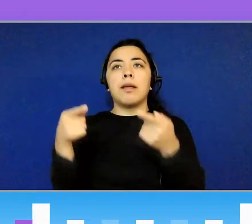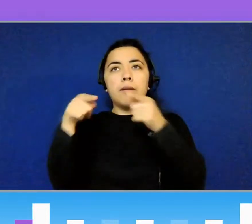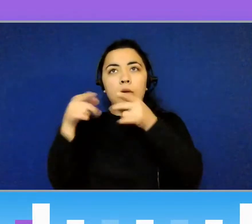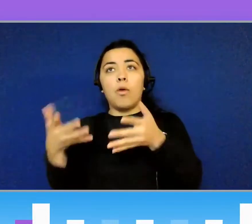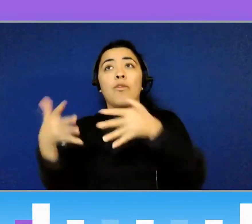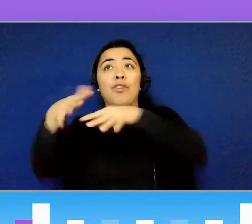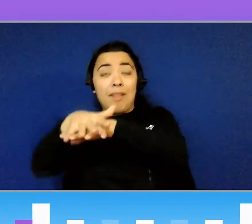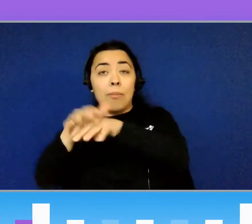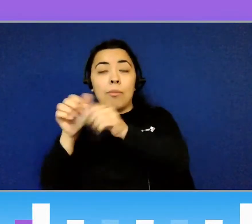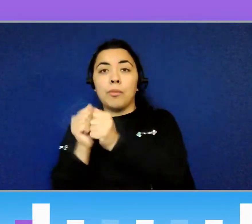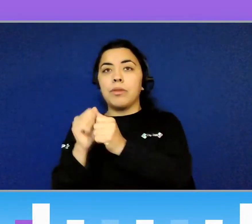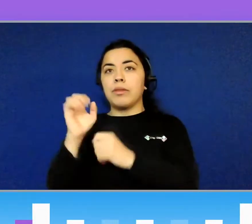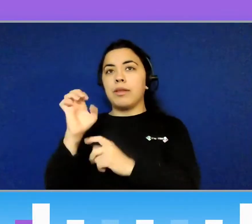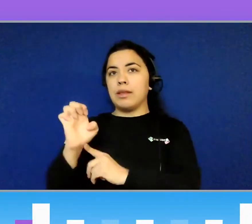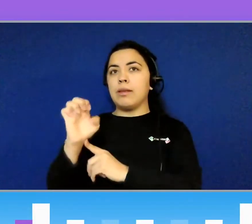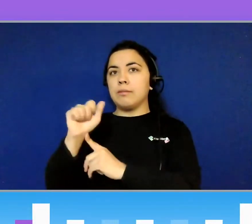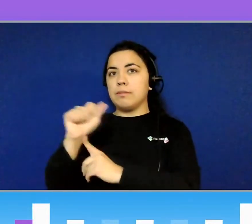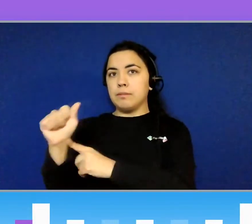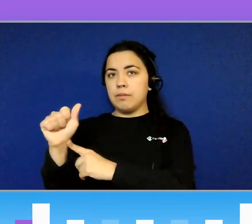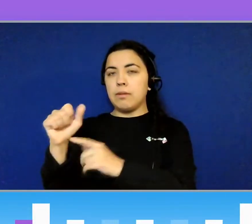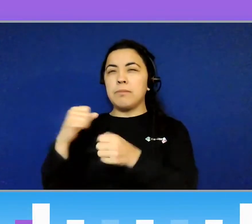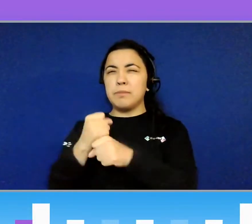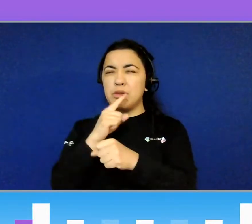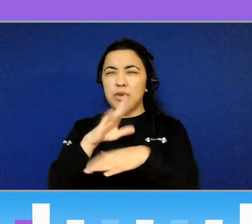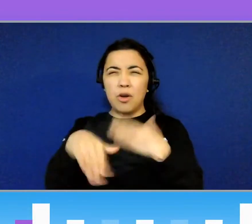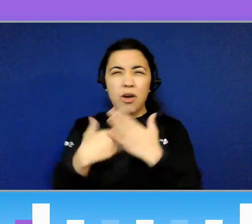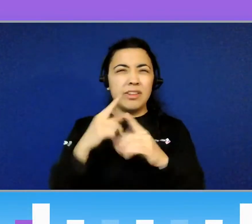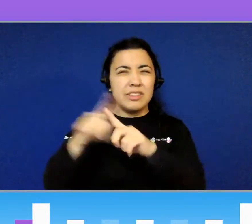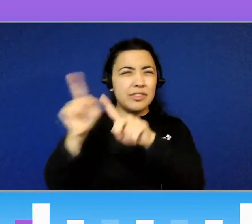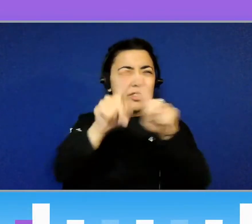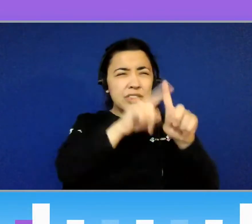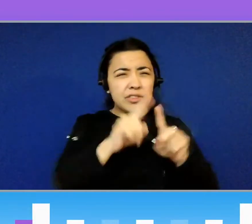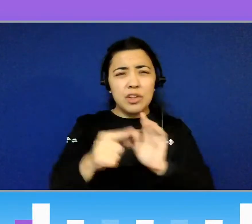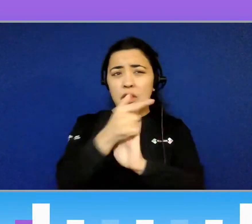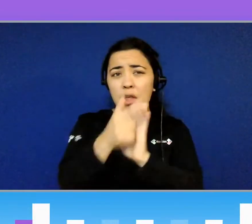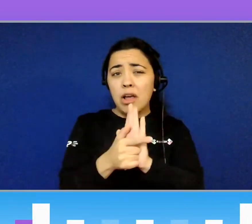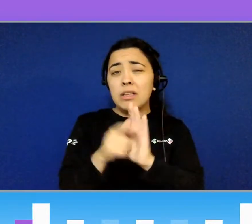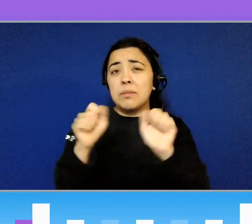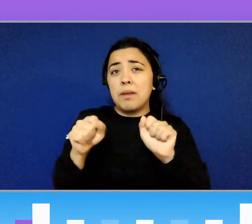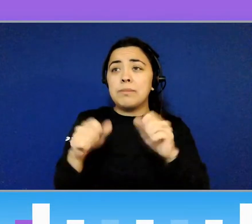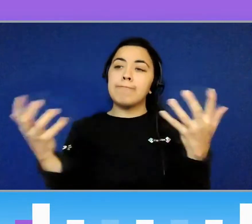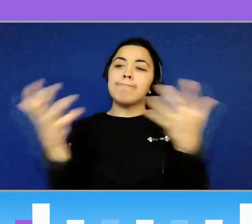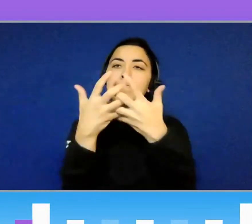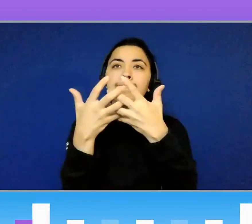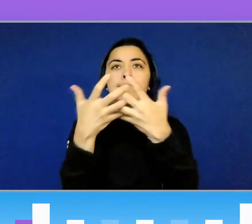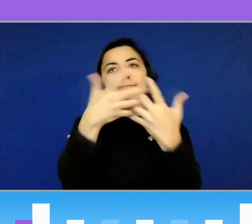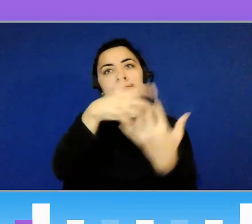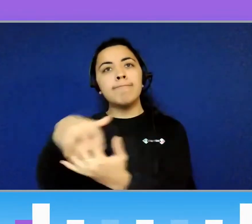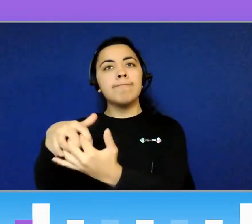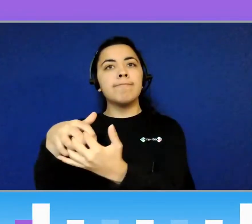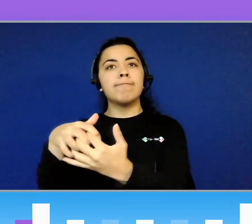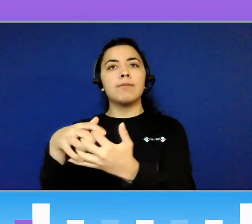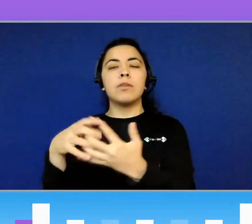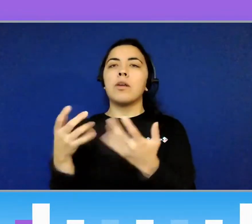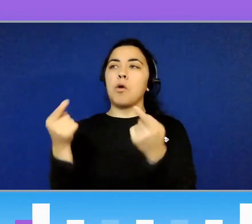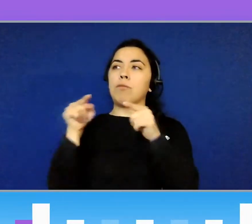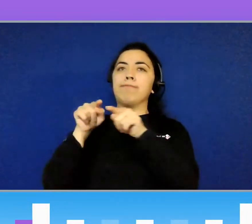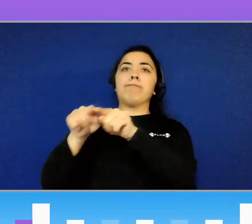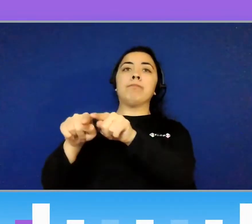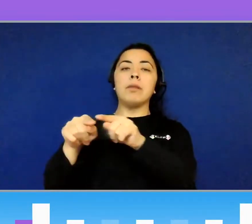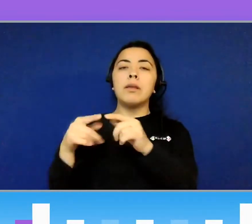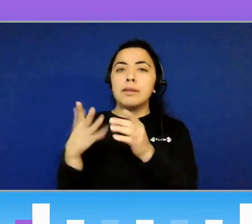make sure that all these different laws could be complementary to each other. There were discussions, obviously, about